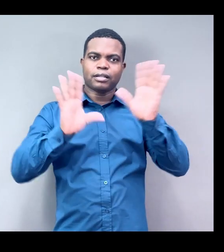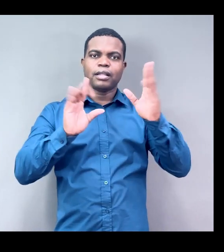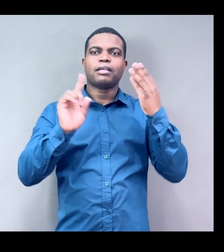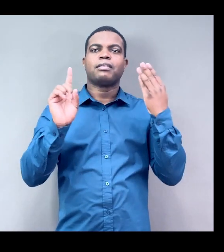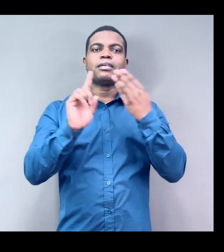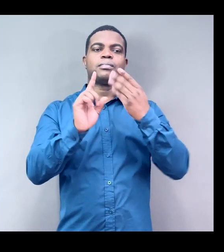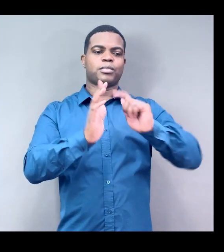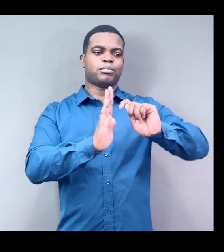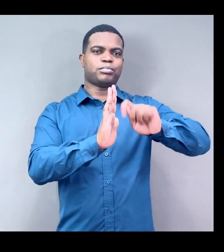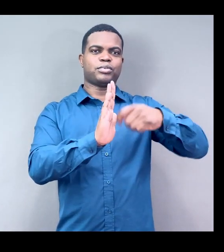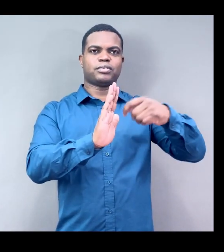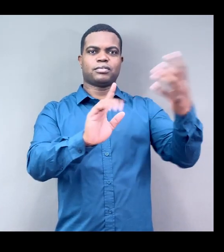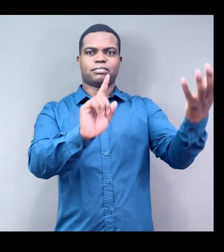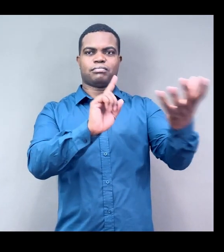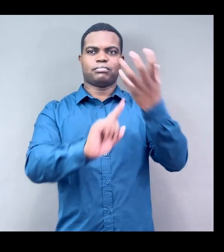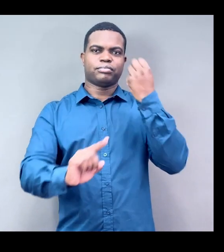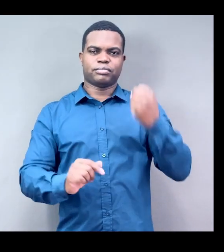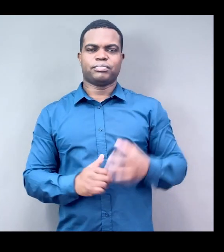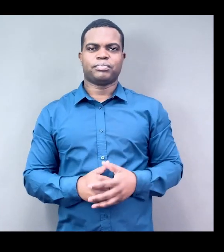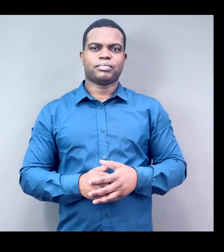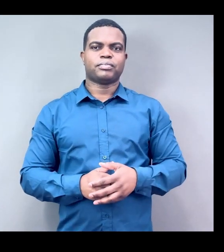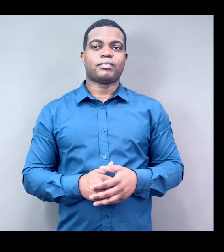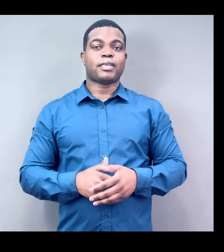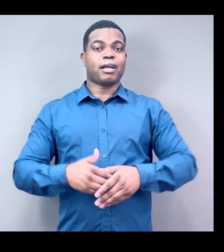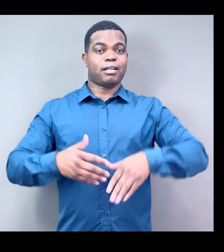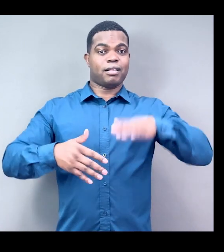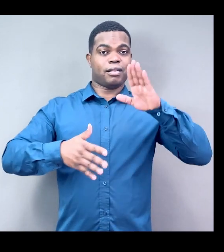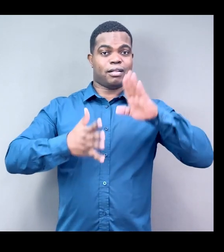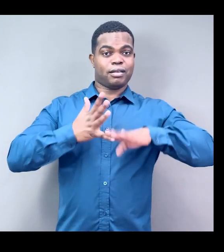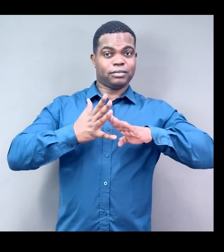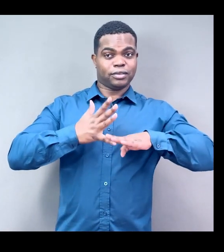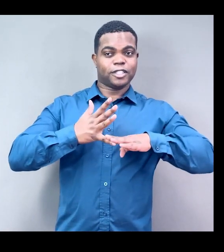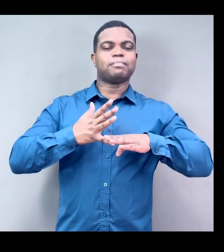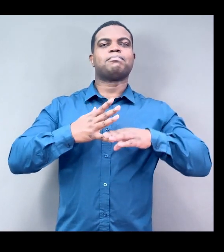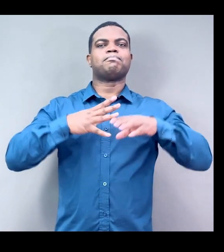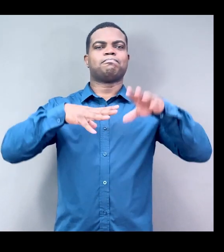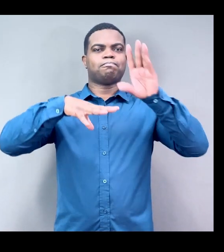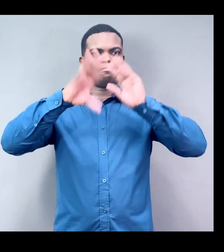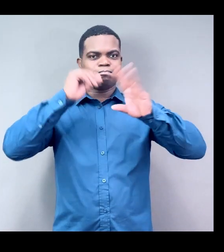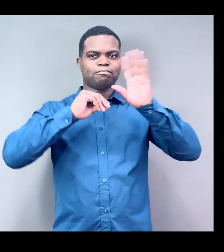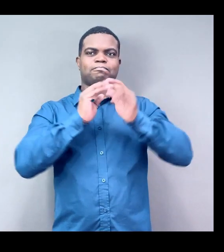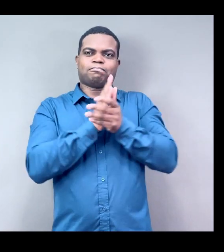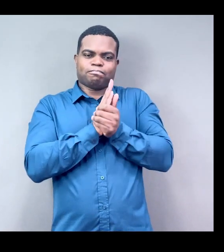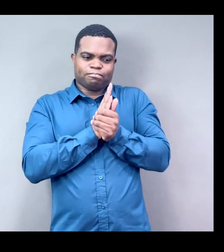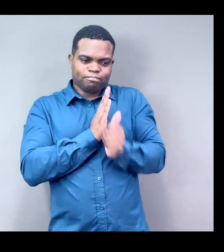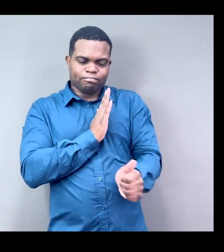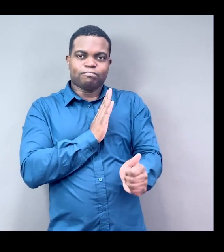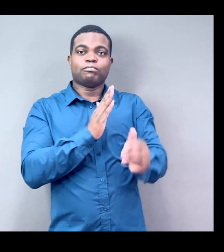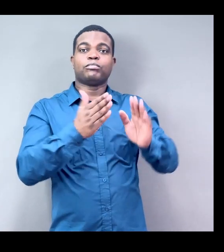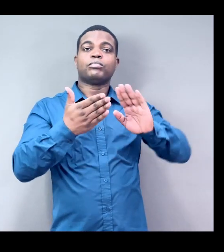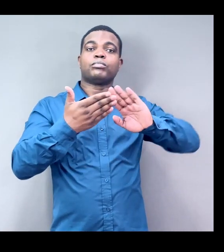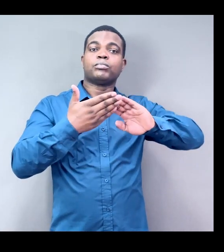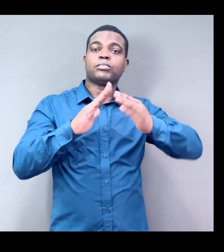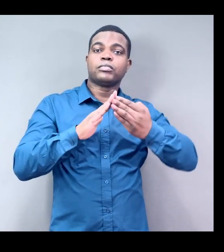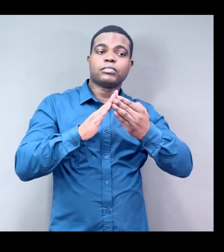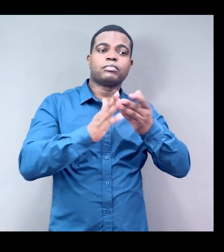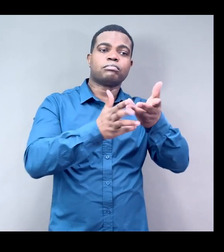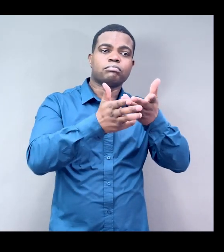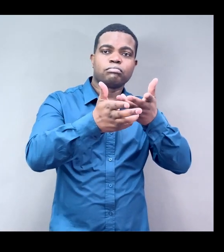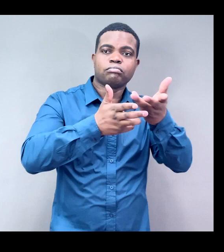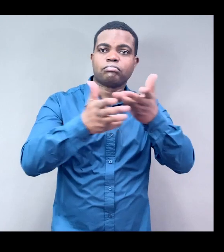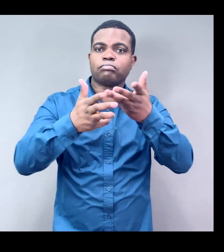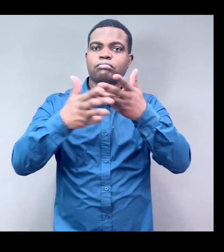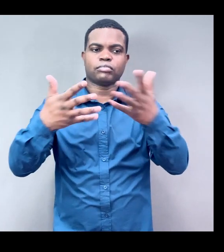to ensure successful engagement implementation. And lastly, you are going to be learning about